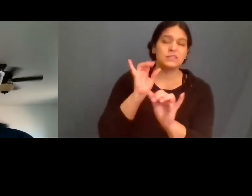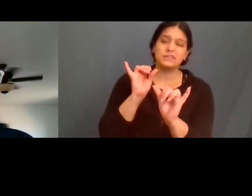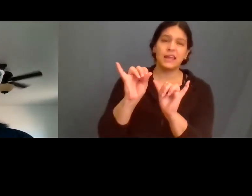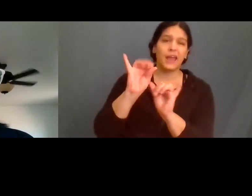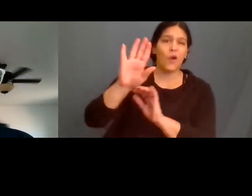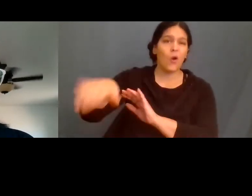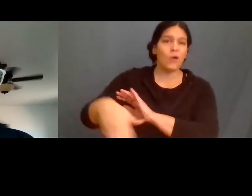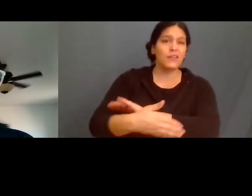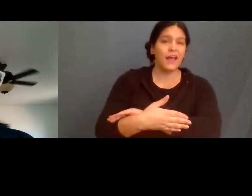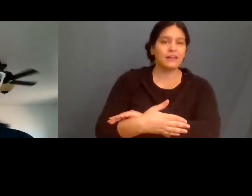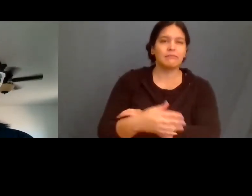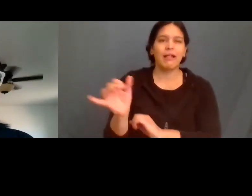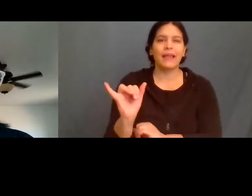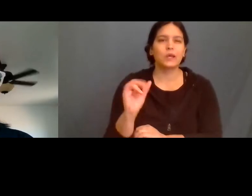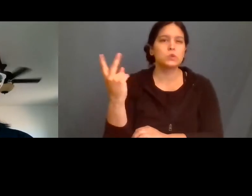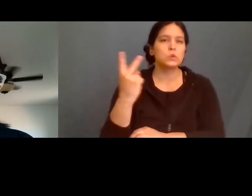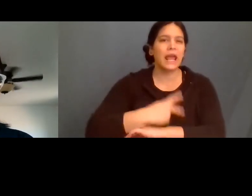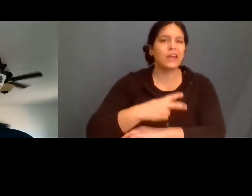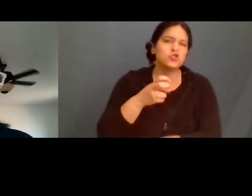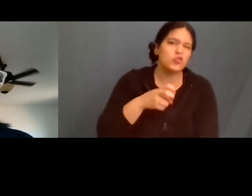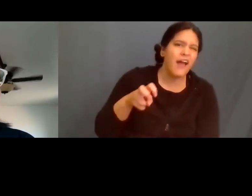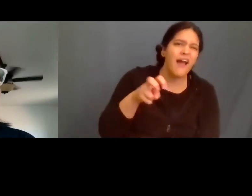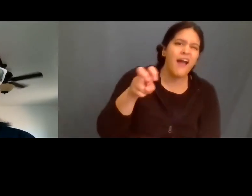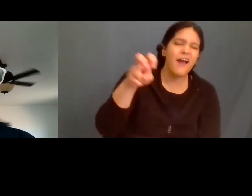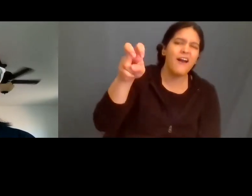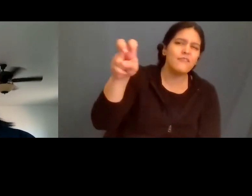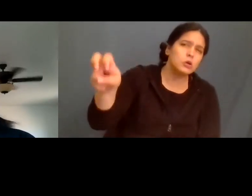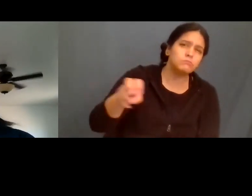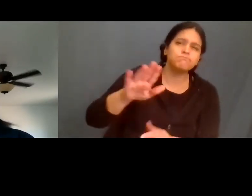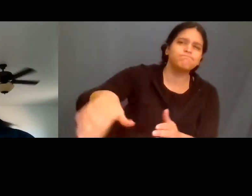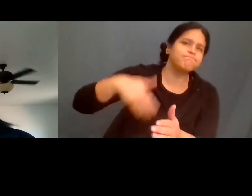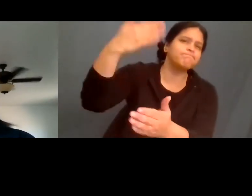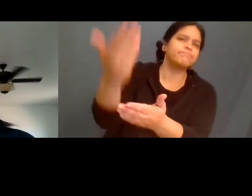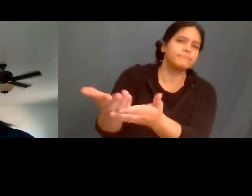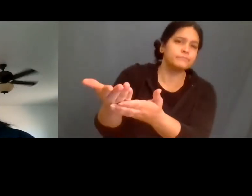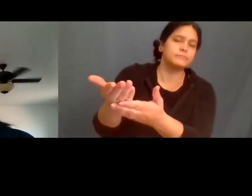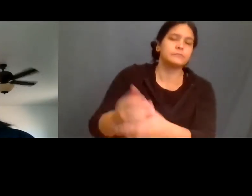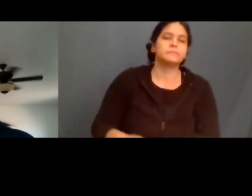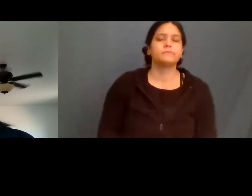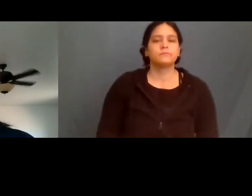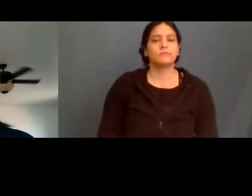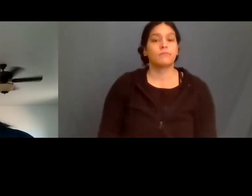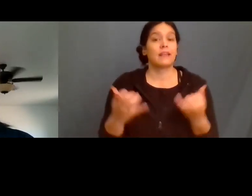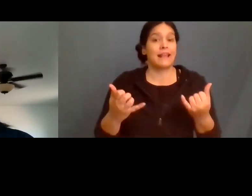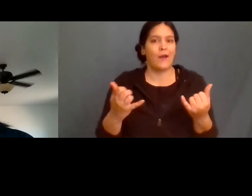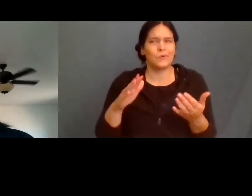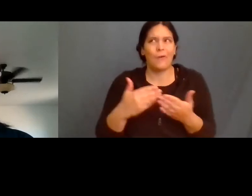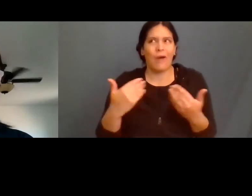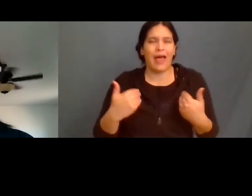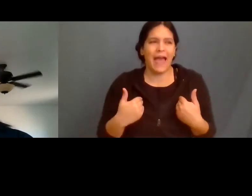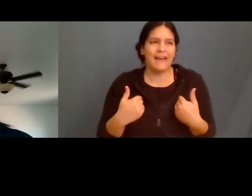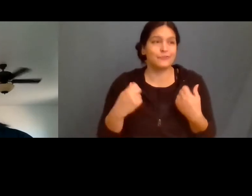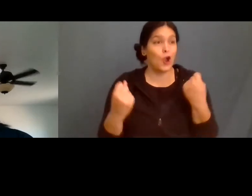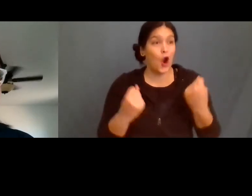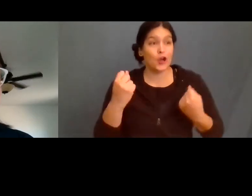like a 2-day travel for him to be out there. And now we all have vehicles. So we just zoom